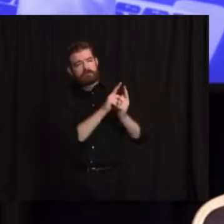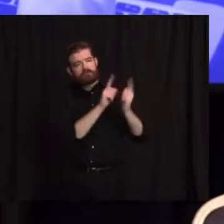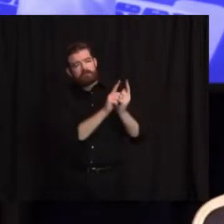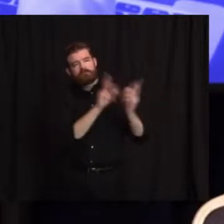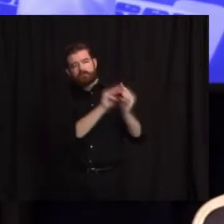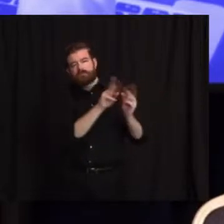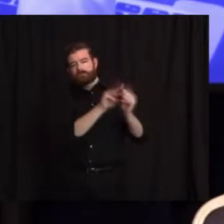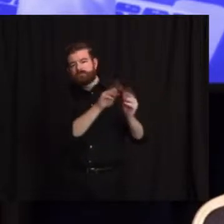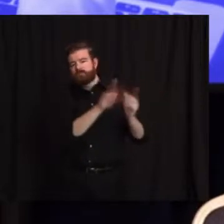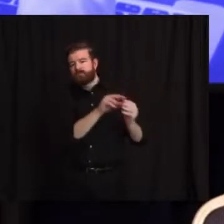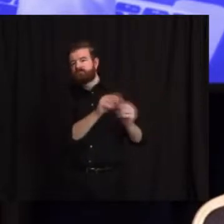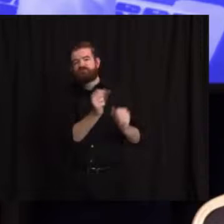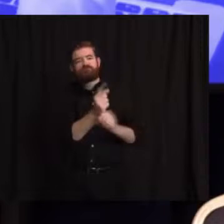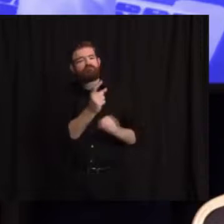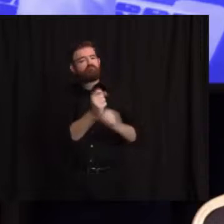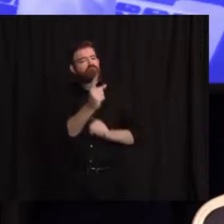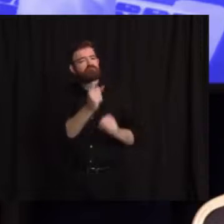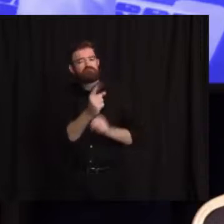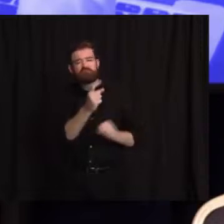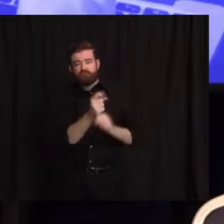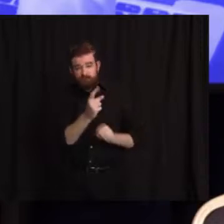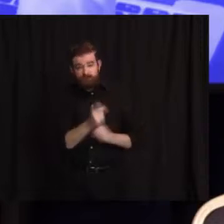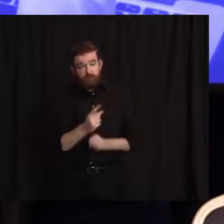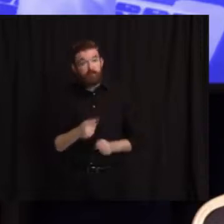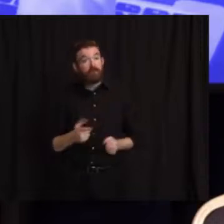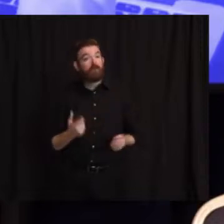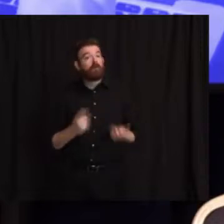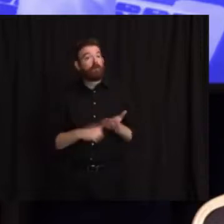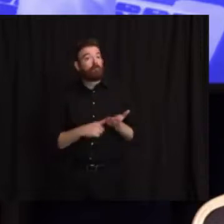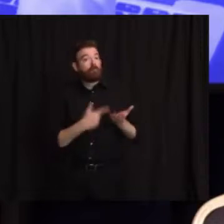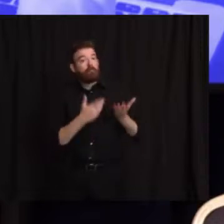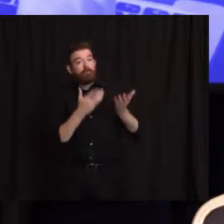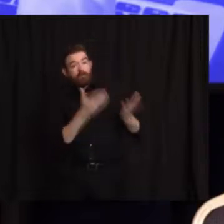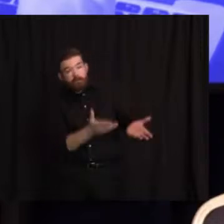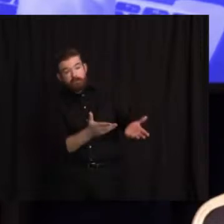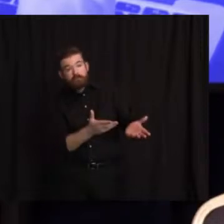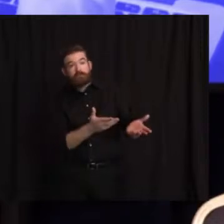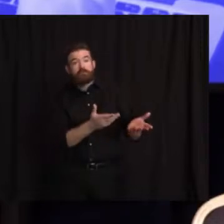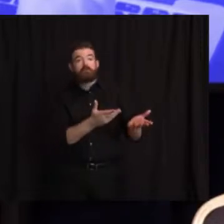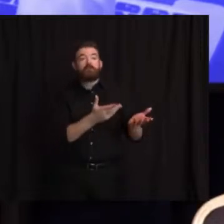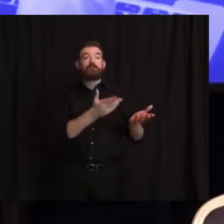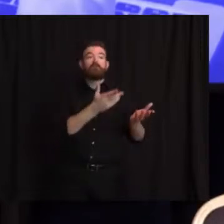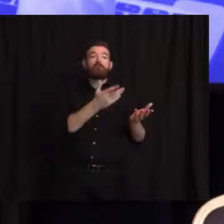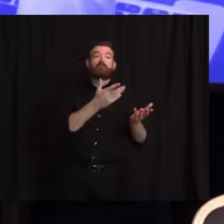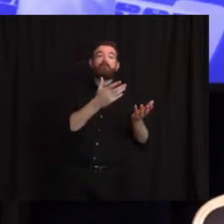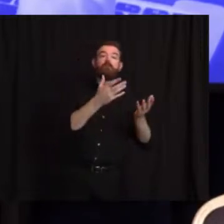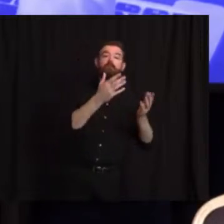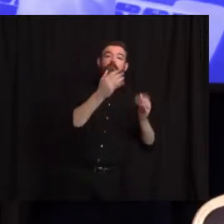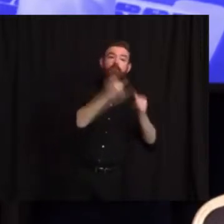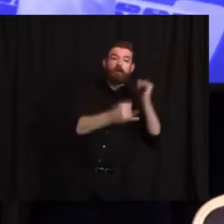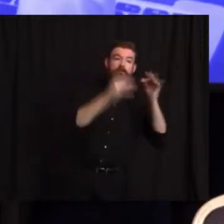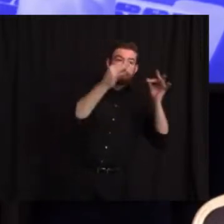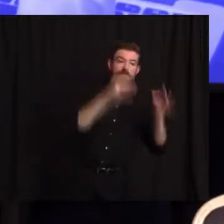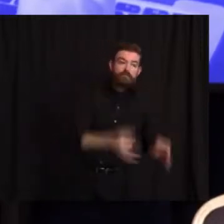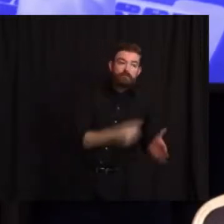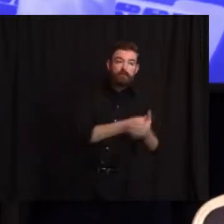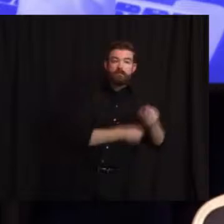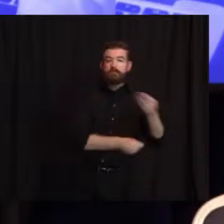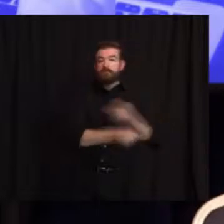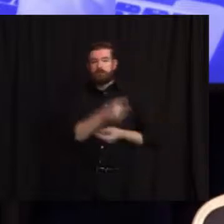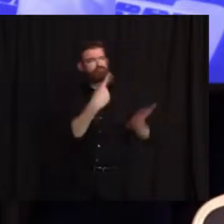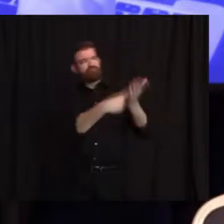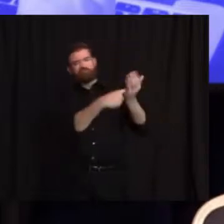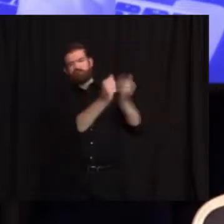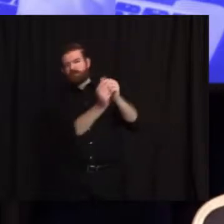over proposed and finalized budget decisions. And so, we'll see